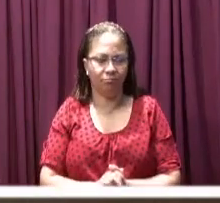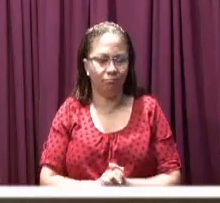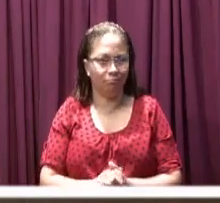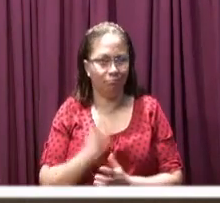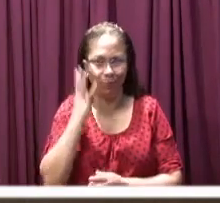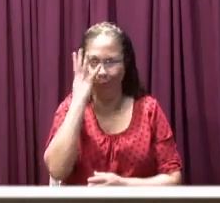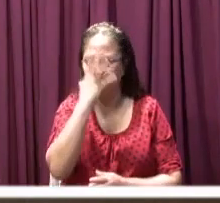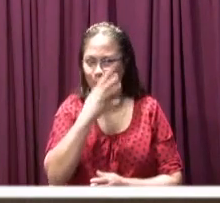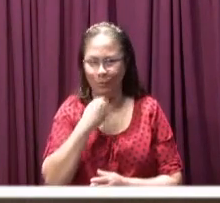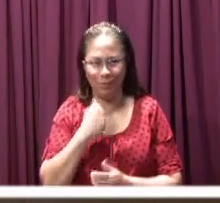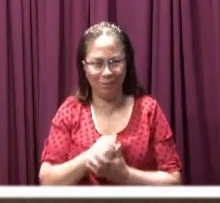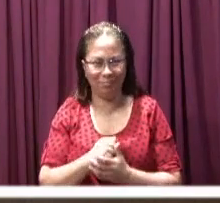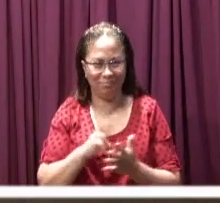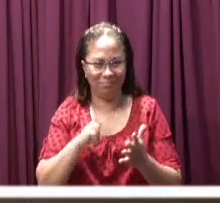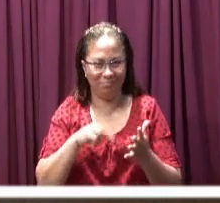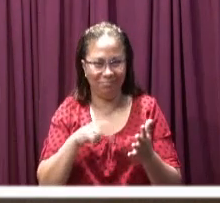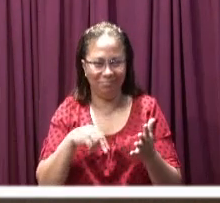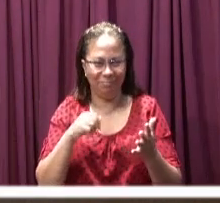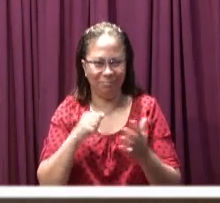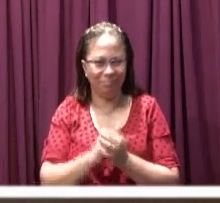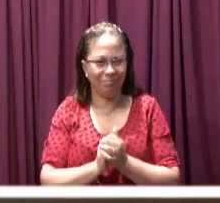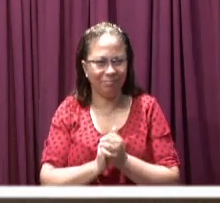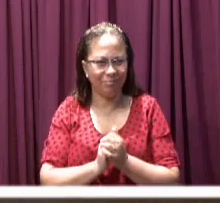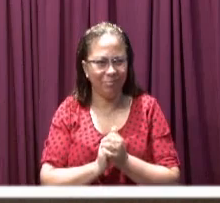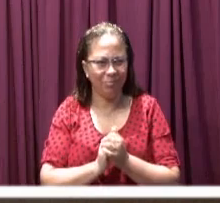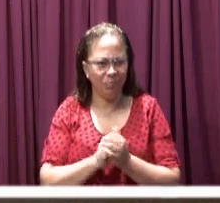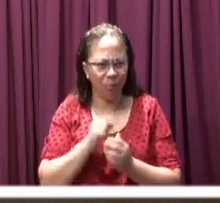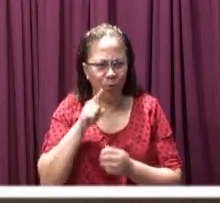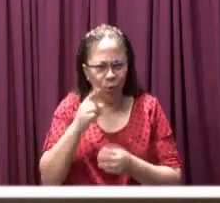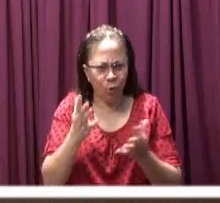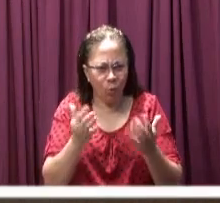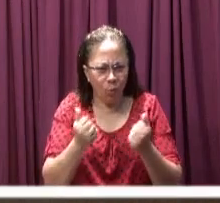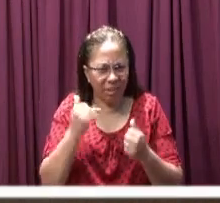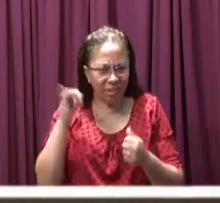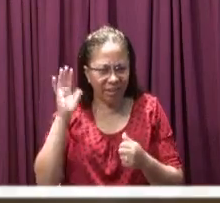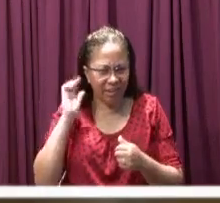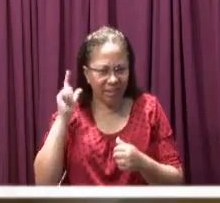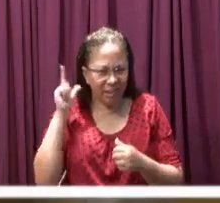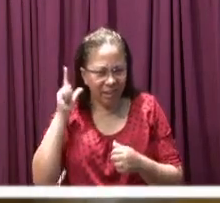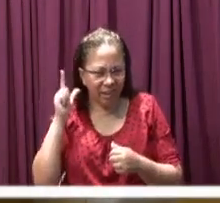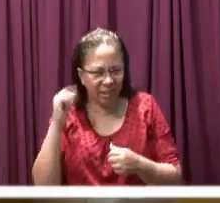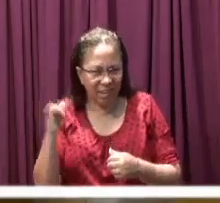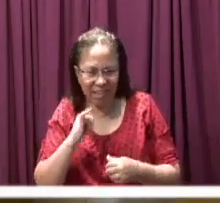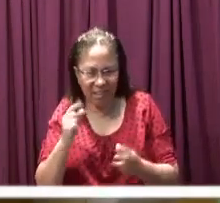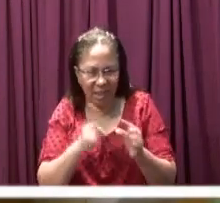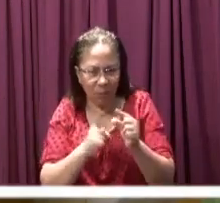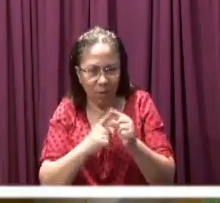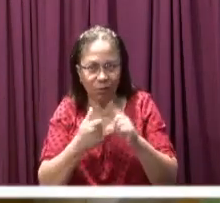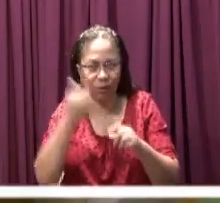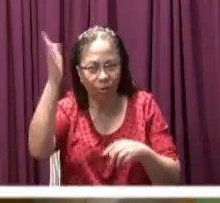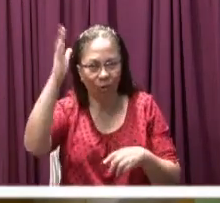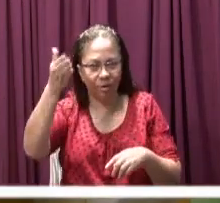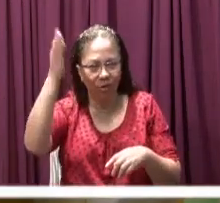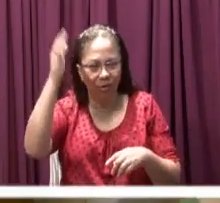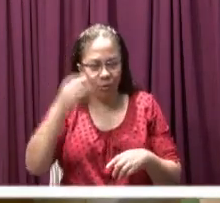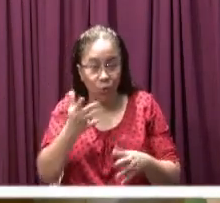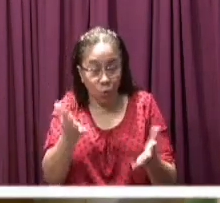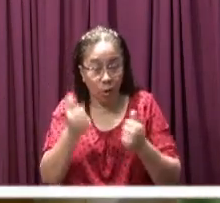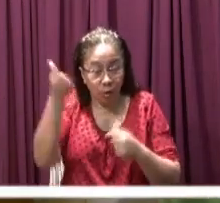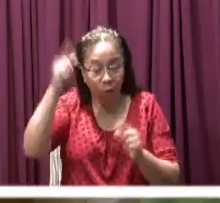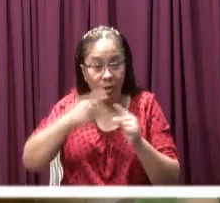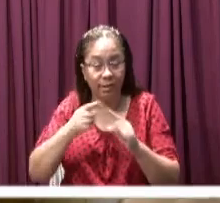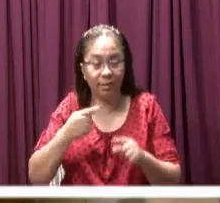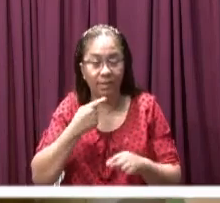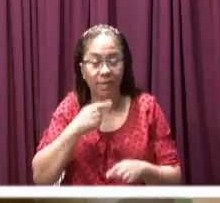Beautiful, huh? Would you want to hear that from God? That you, among all the people,